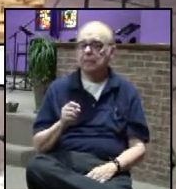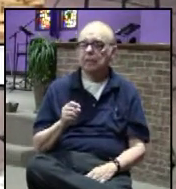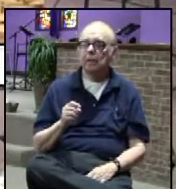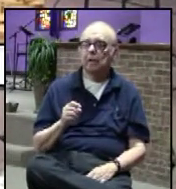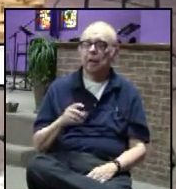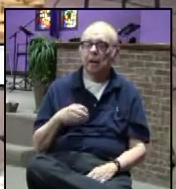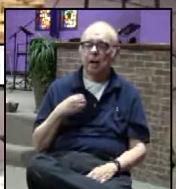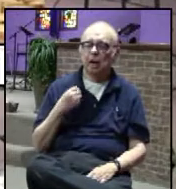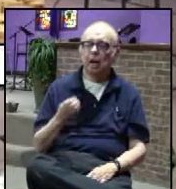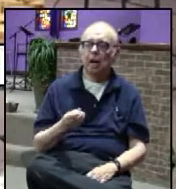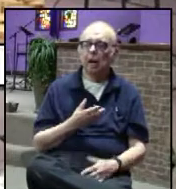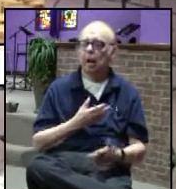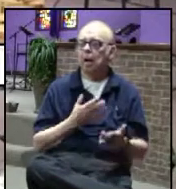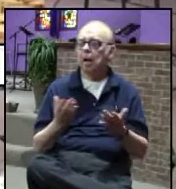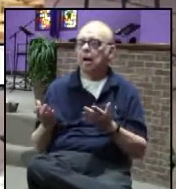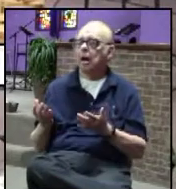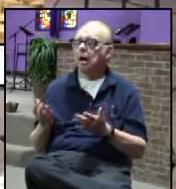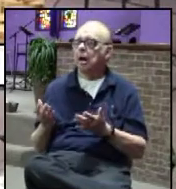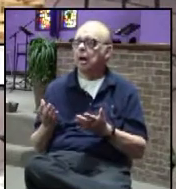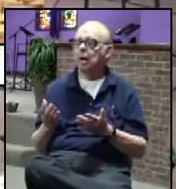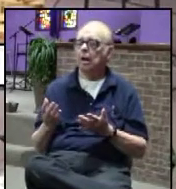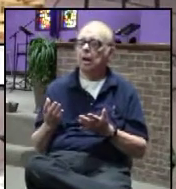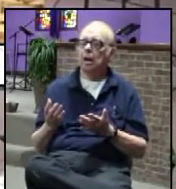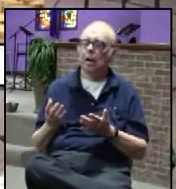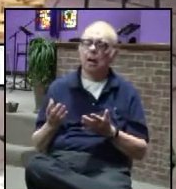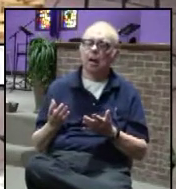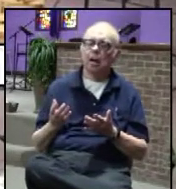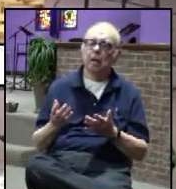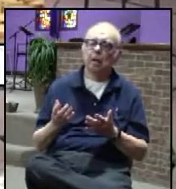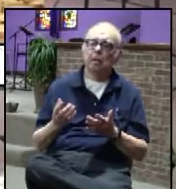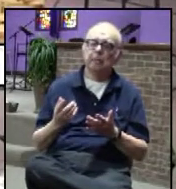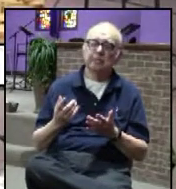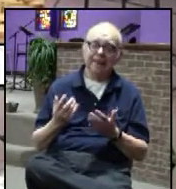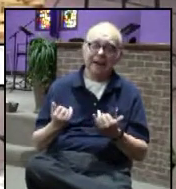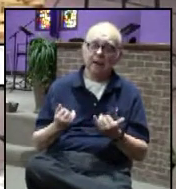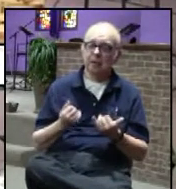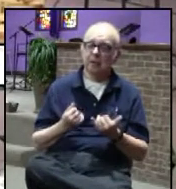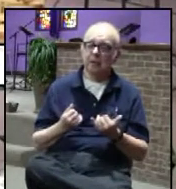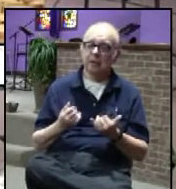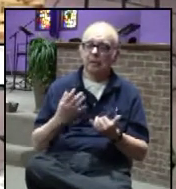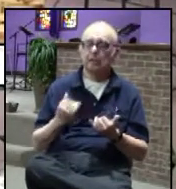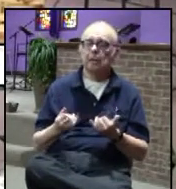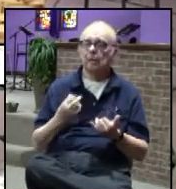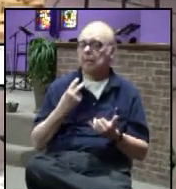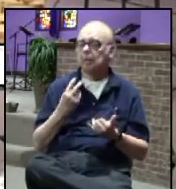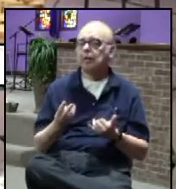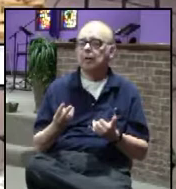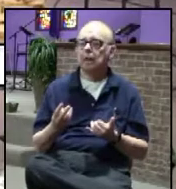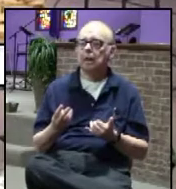going to bring one of those up right now, because you see,